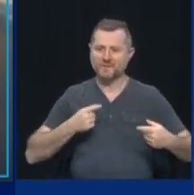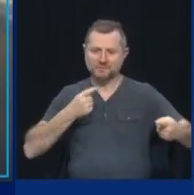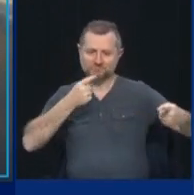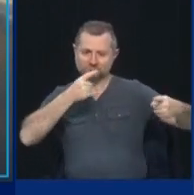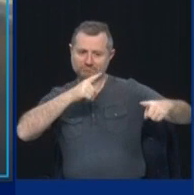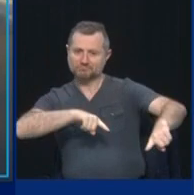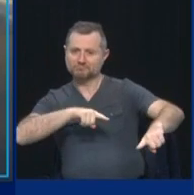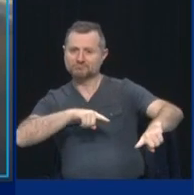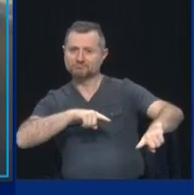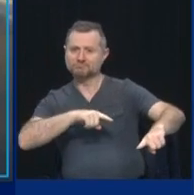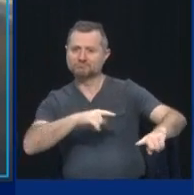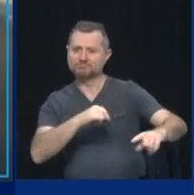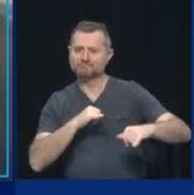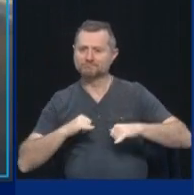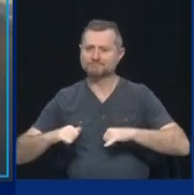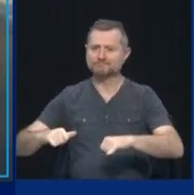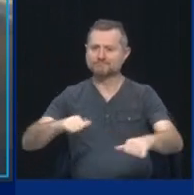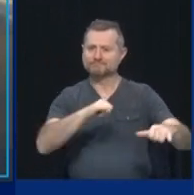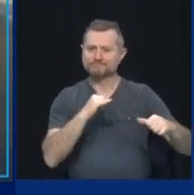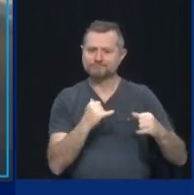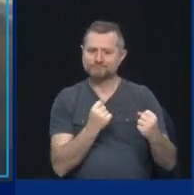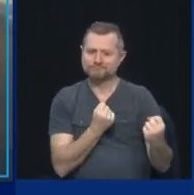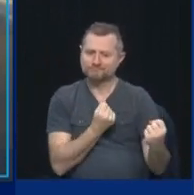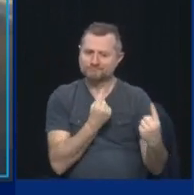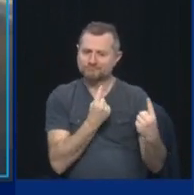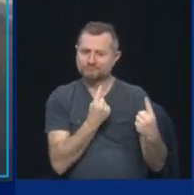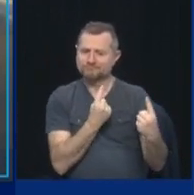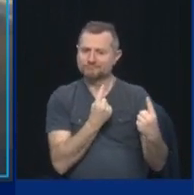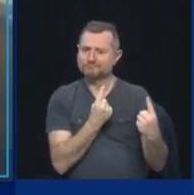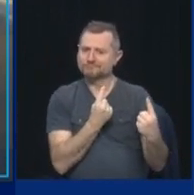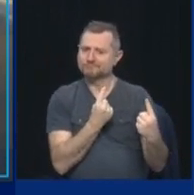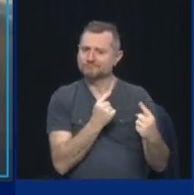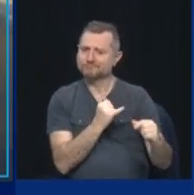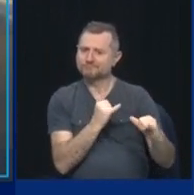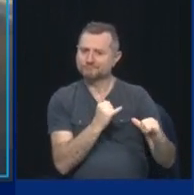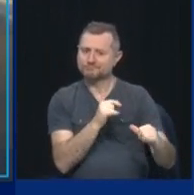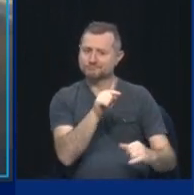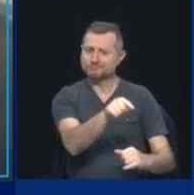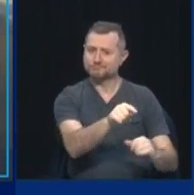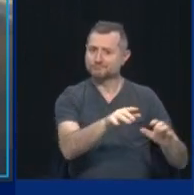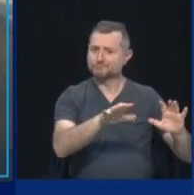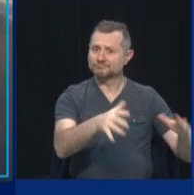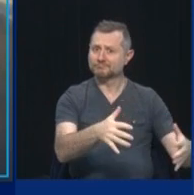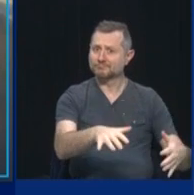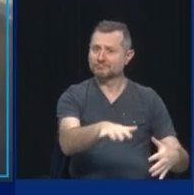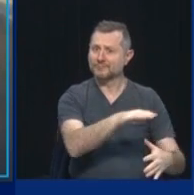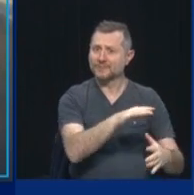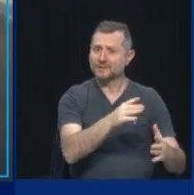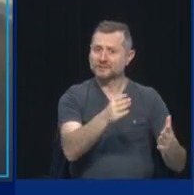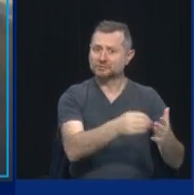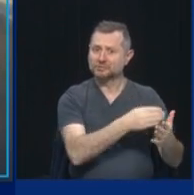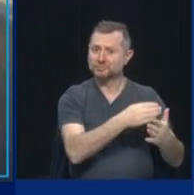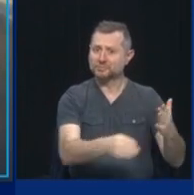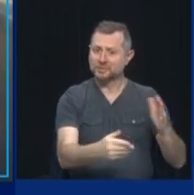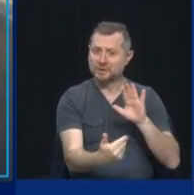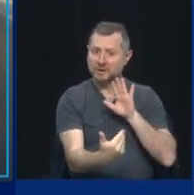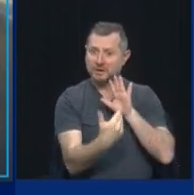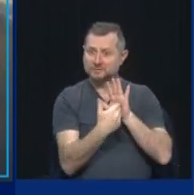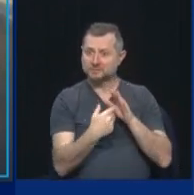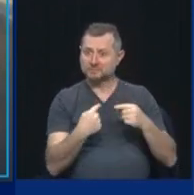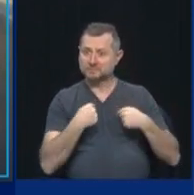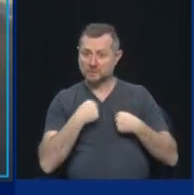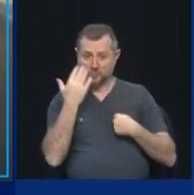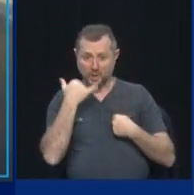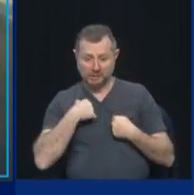mutuality of understanding. If anyone discriminates against me because I'm an